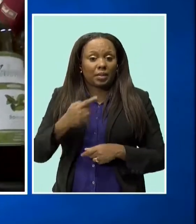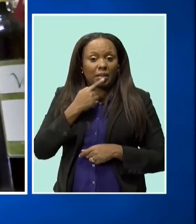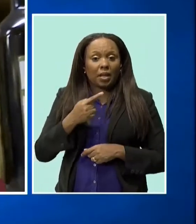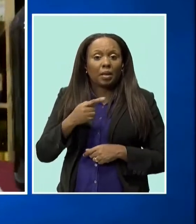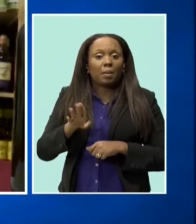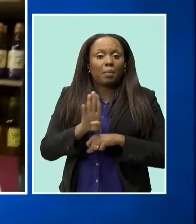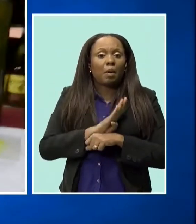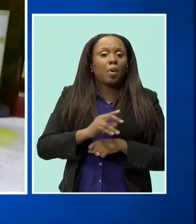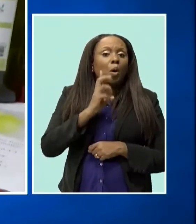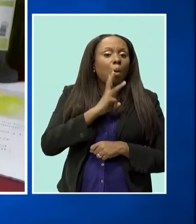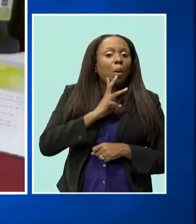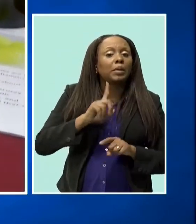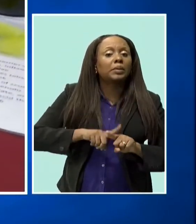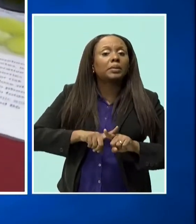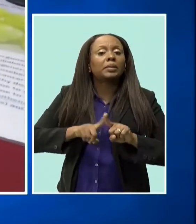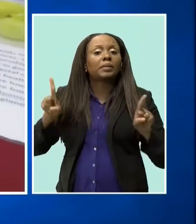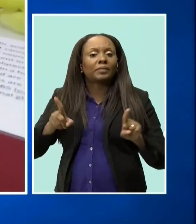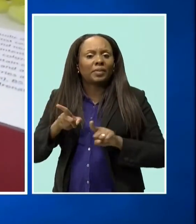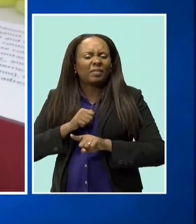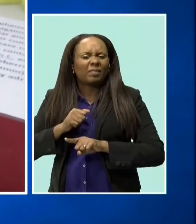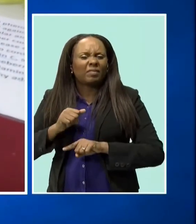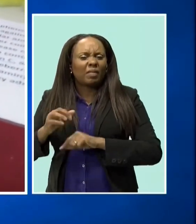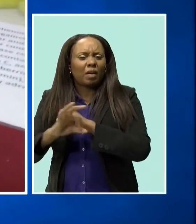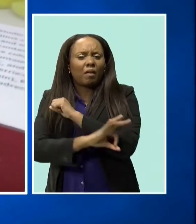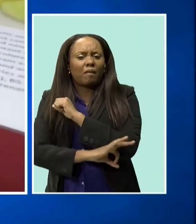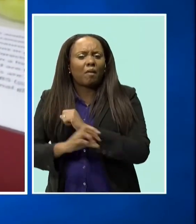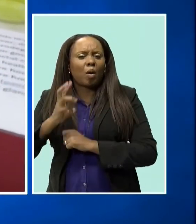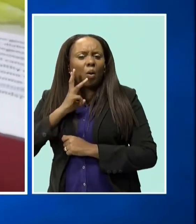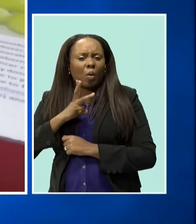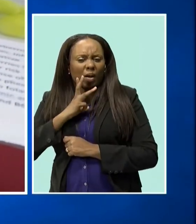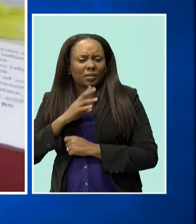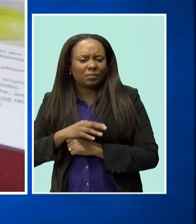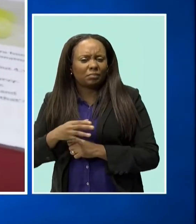local wines are different from foreign wines, and she gave an explanation.